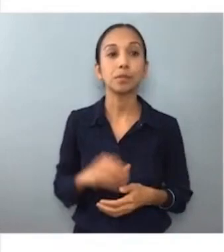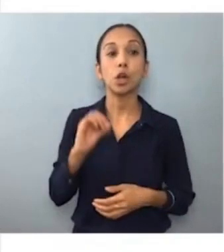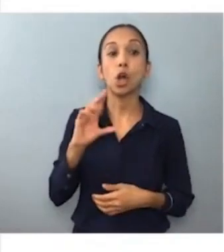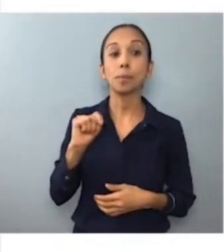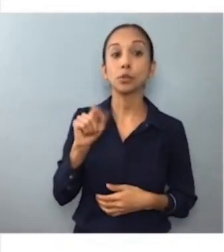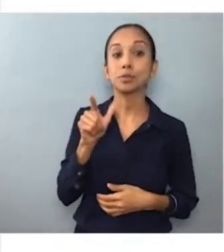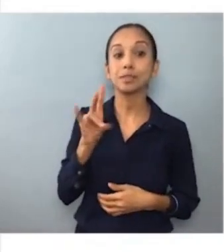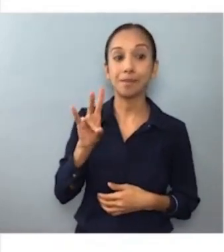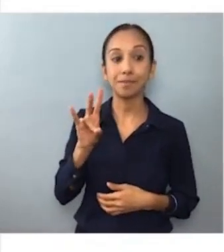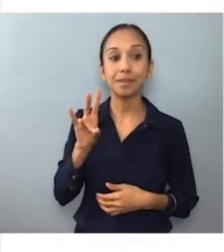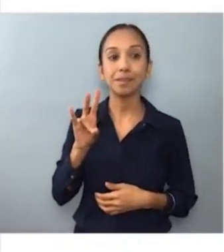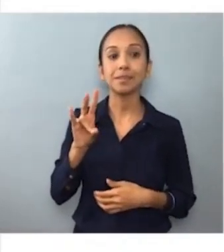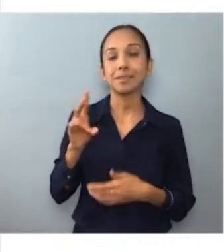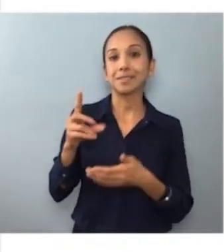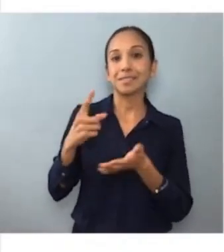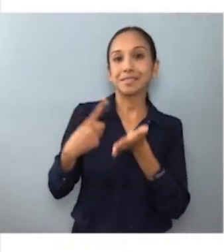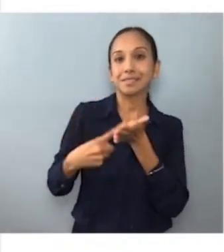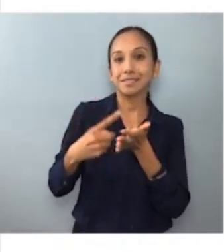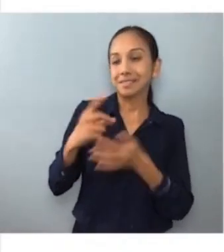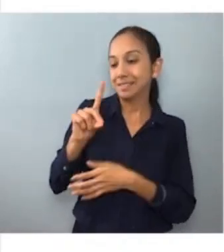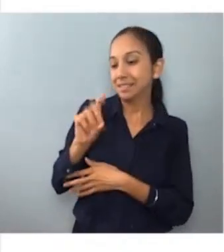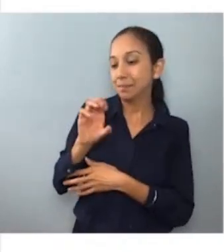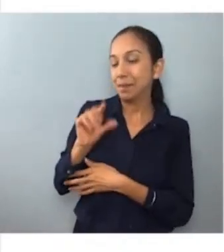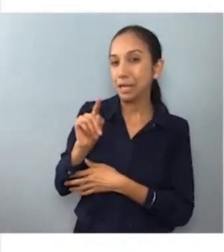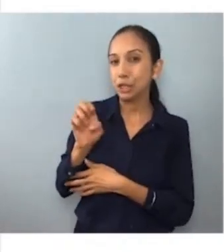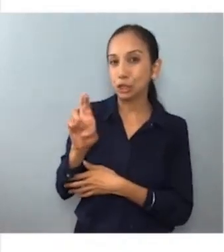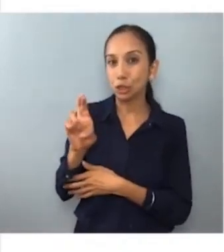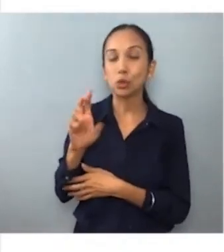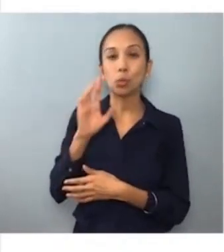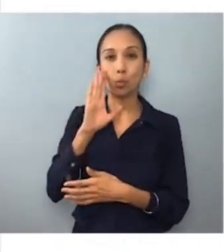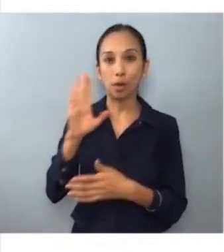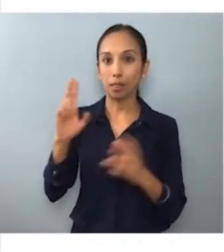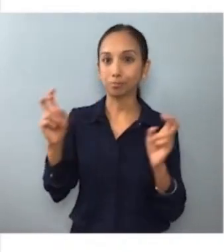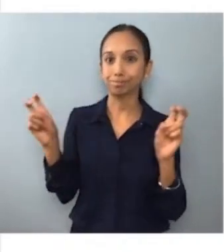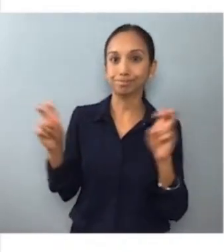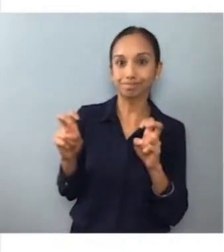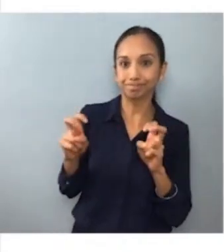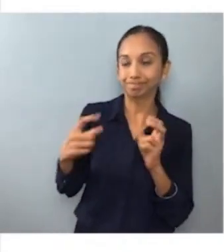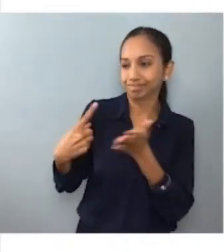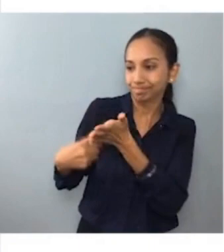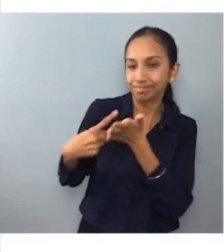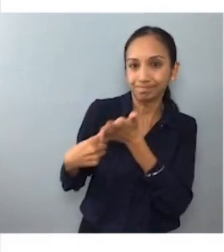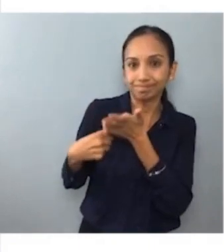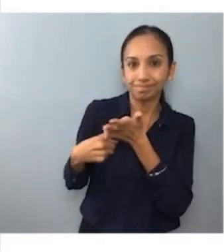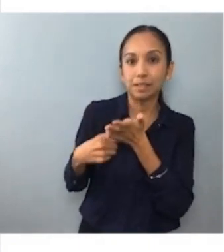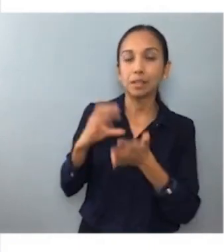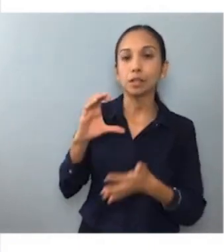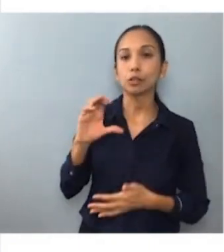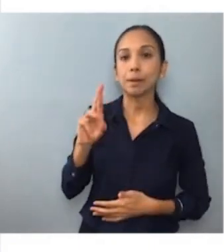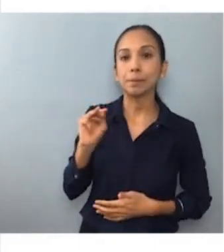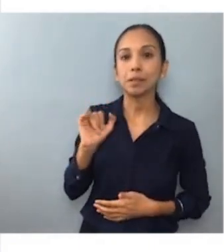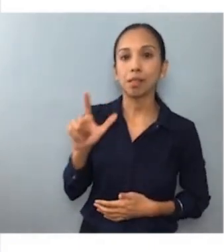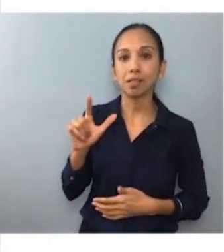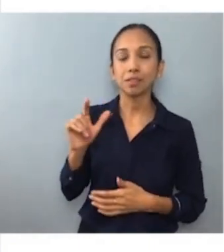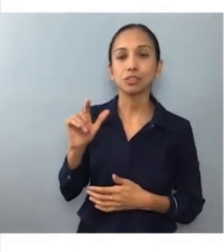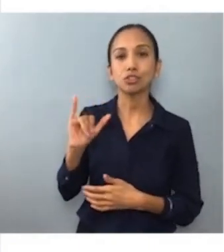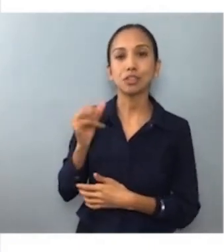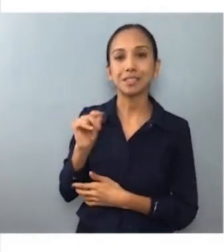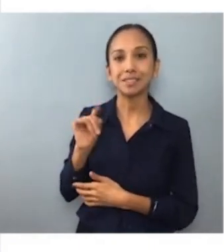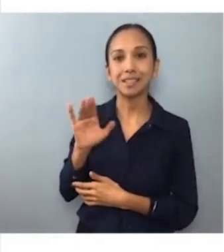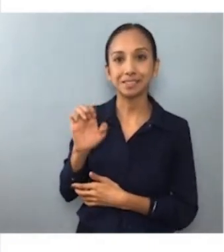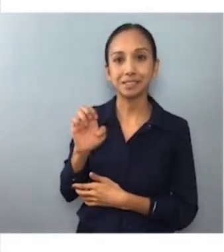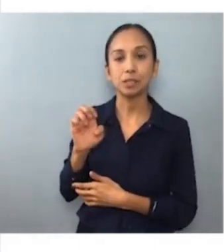high schools in Los Angeles Unified will take center stage for an in-depth discussion of criminal justice reform issues and